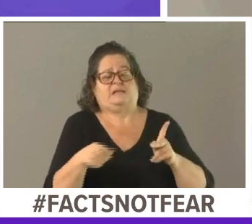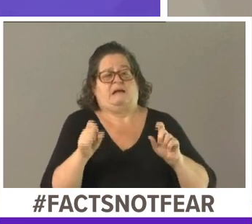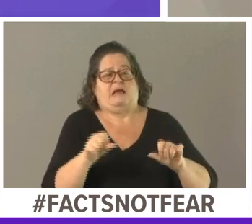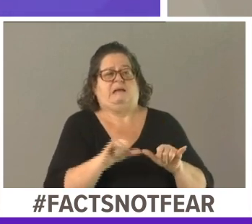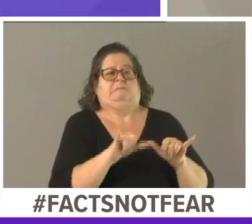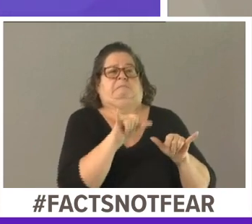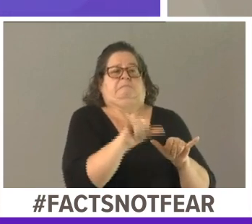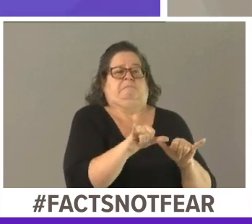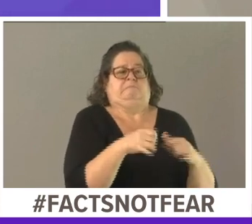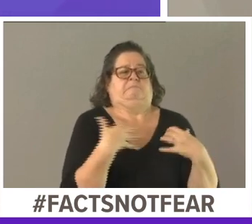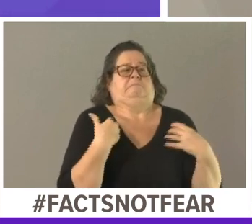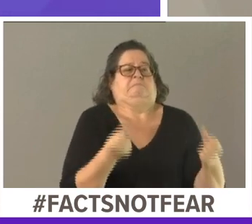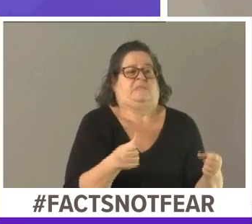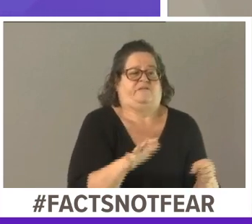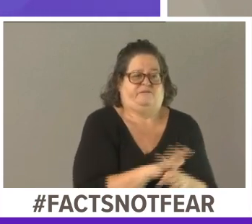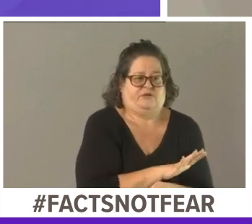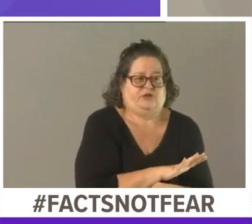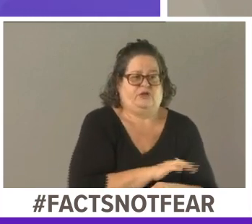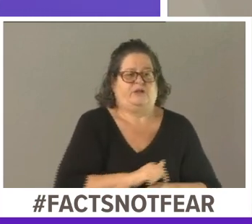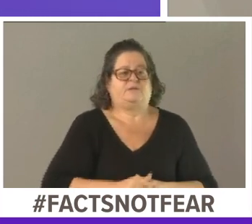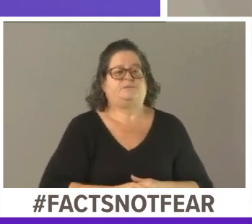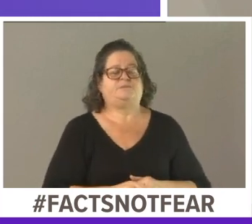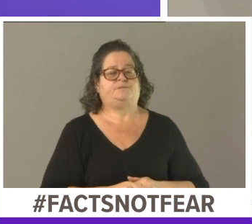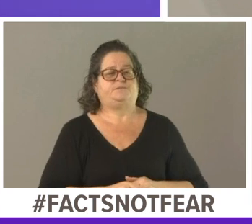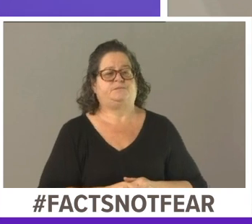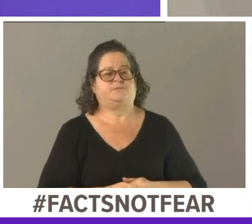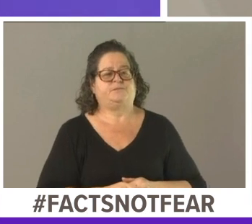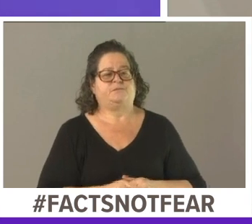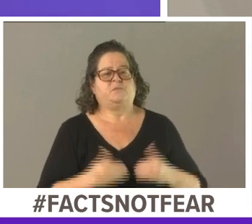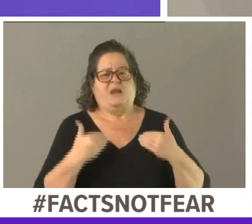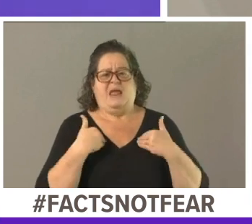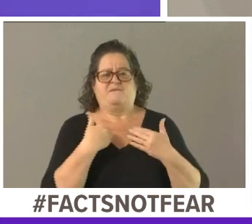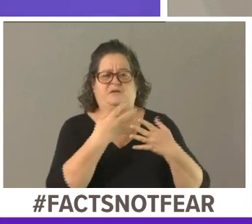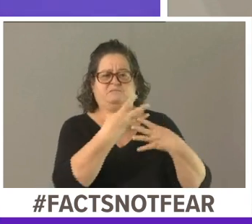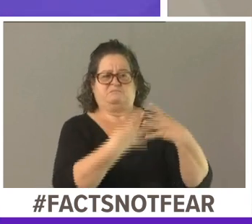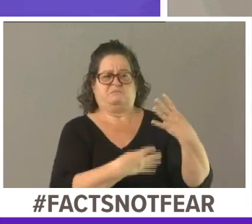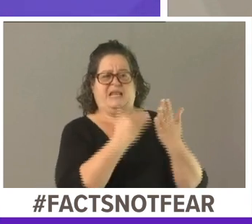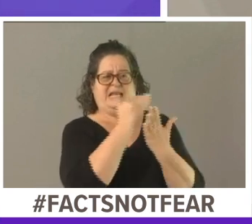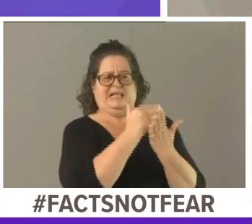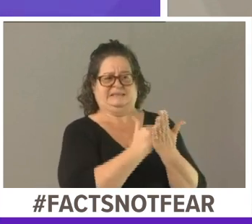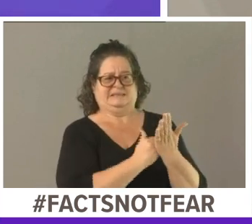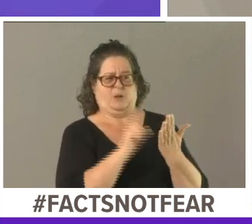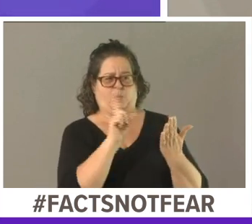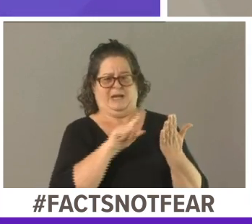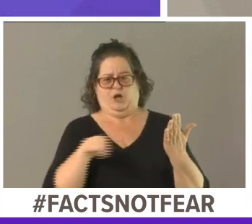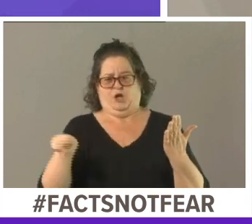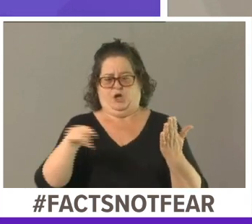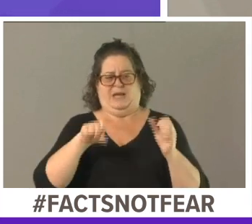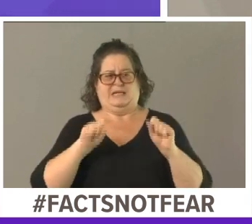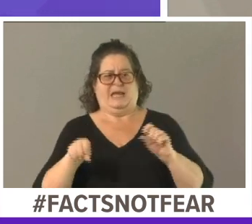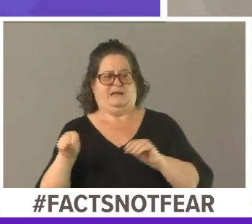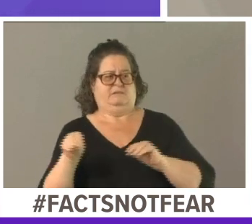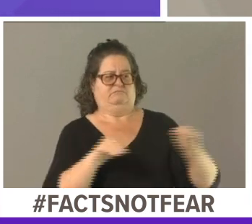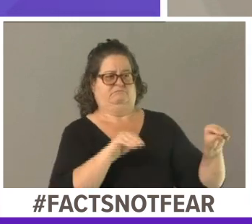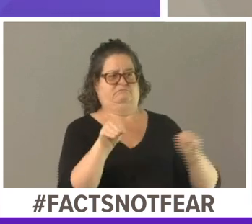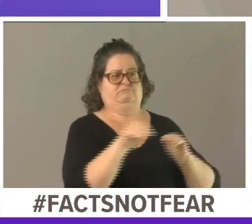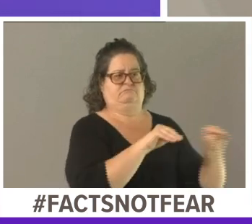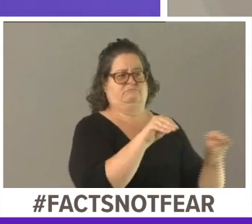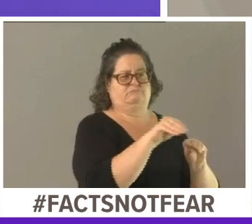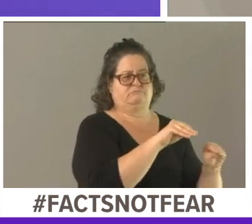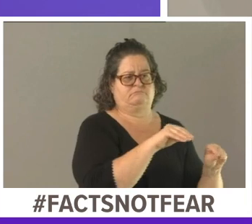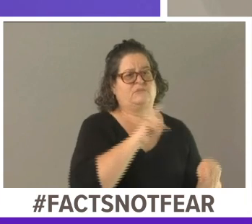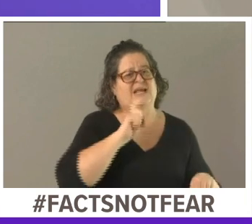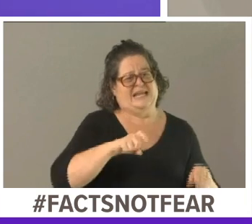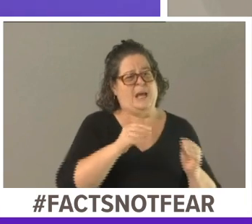tracking dashboard, but we also know that we need additional beds. So the department has provided $10 million